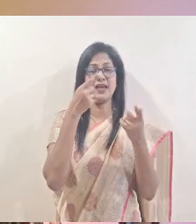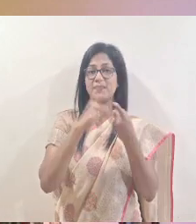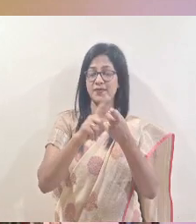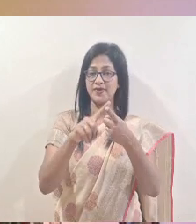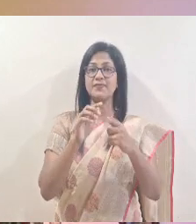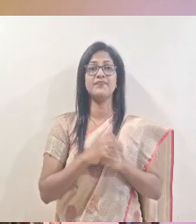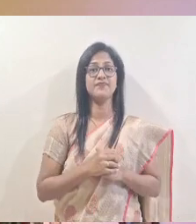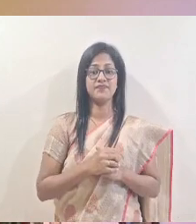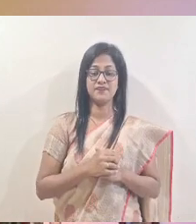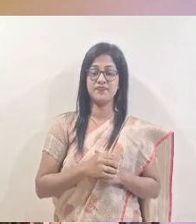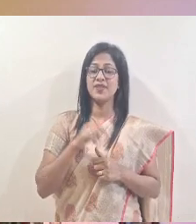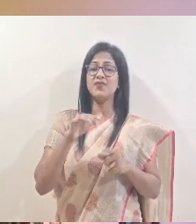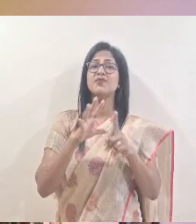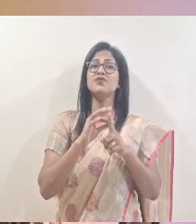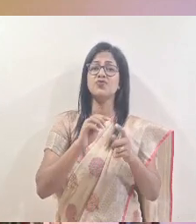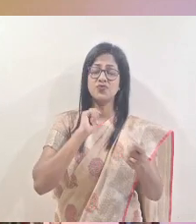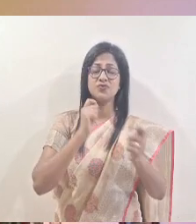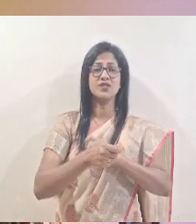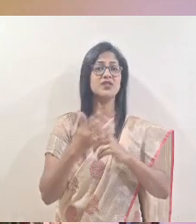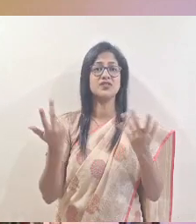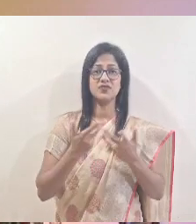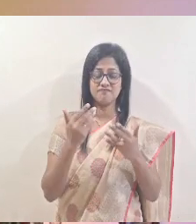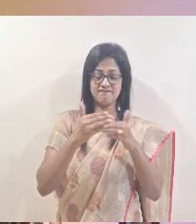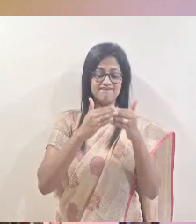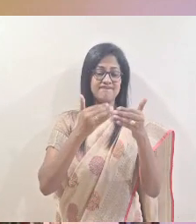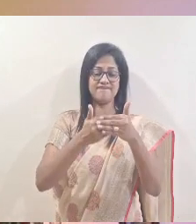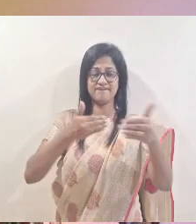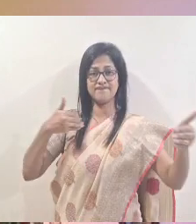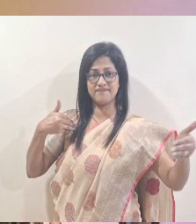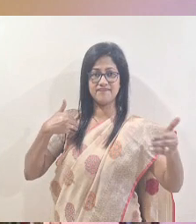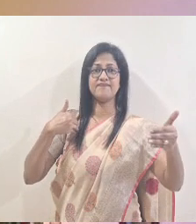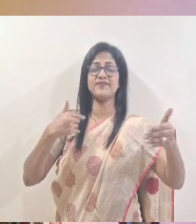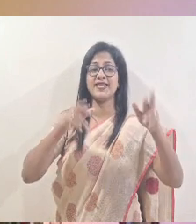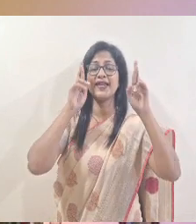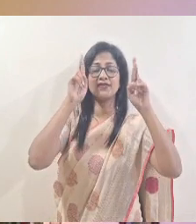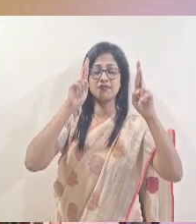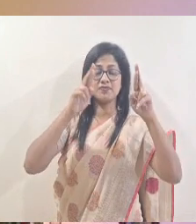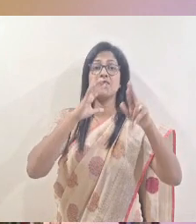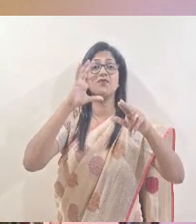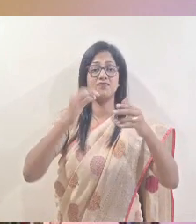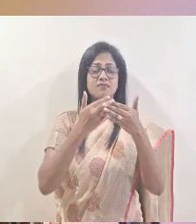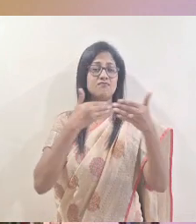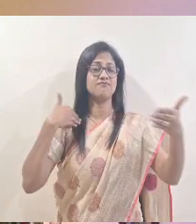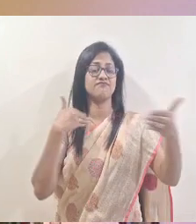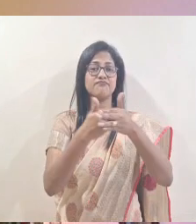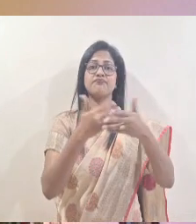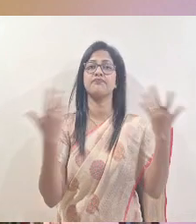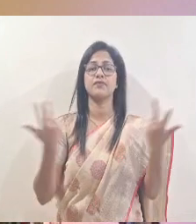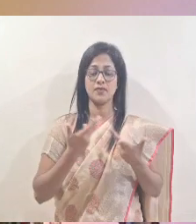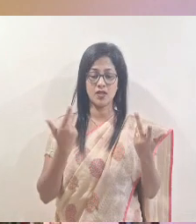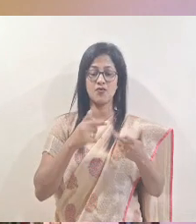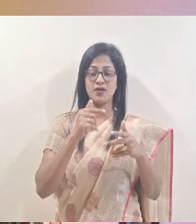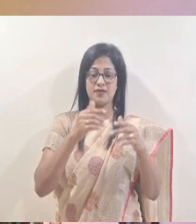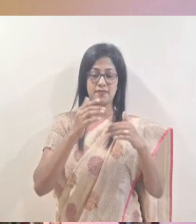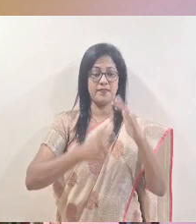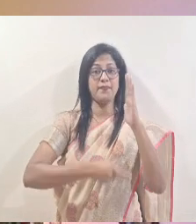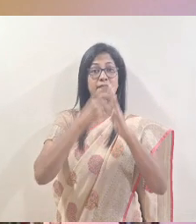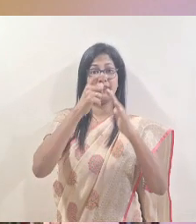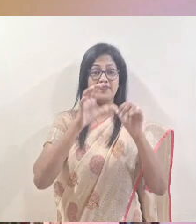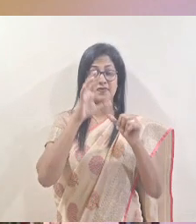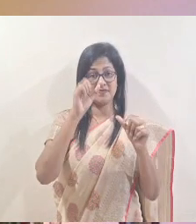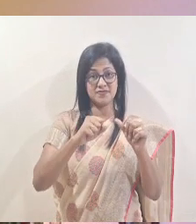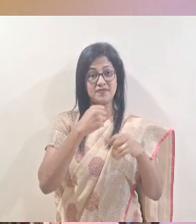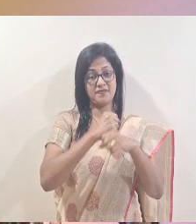cases. What can be done to bridge the gap between the expectation and the reality? Just making building